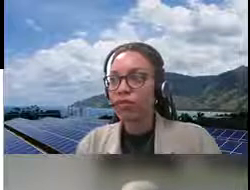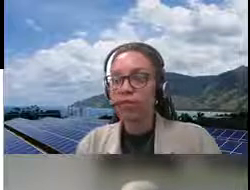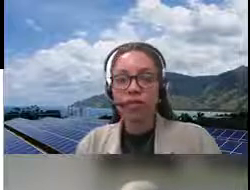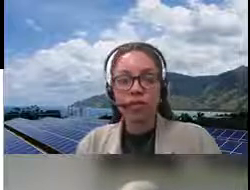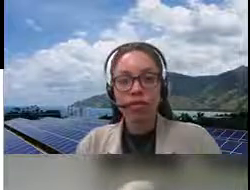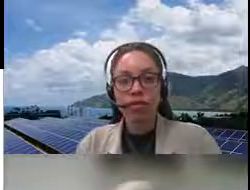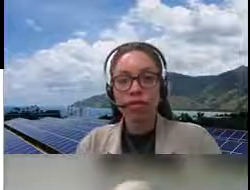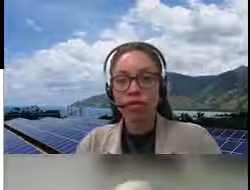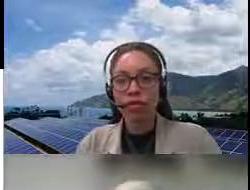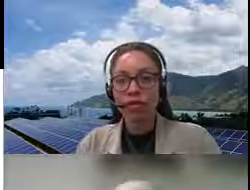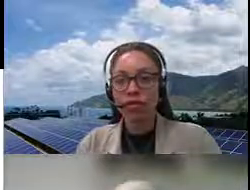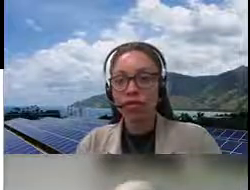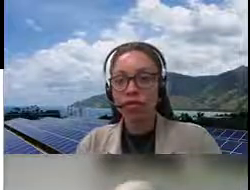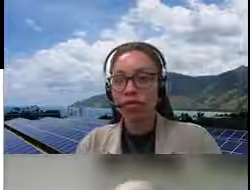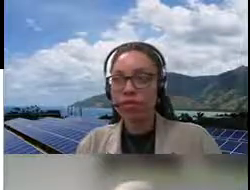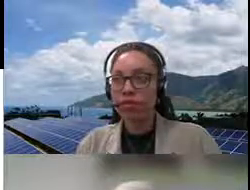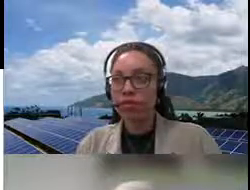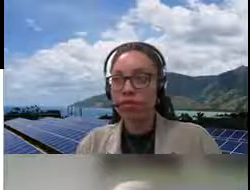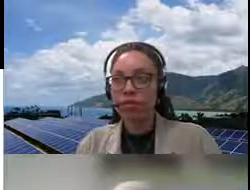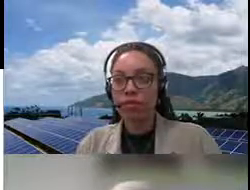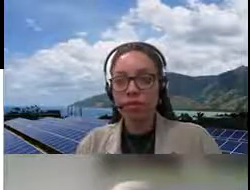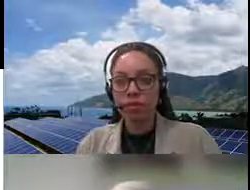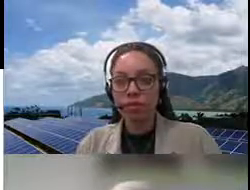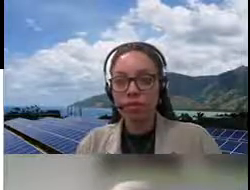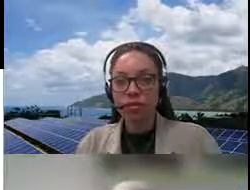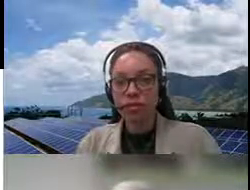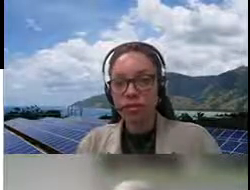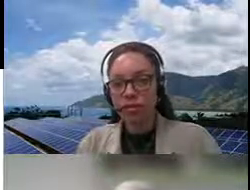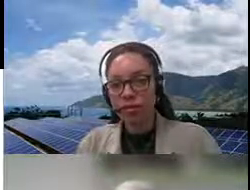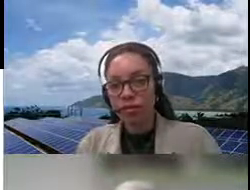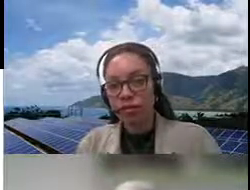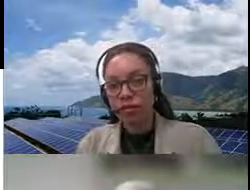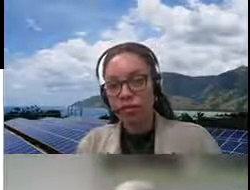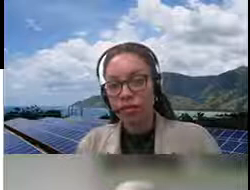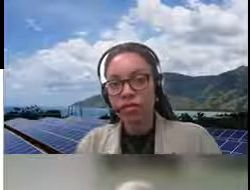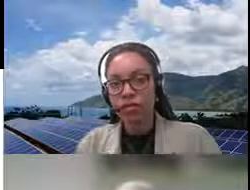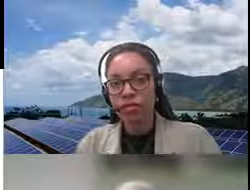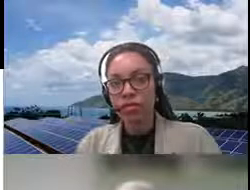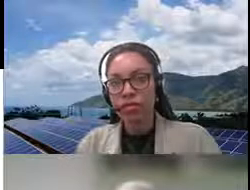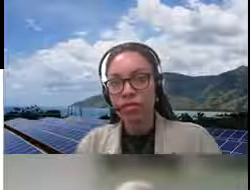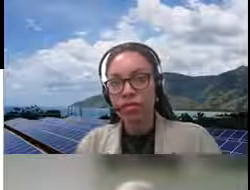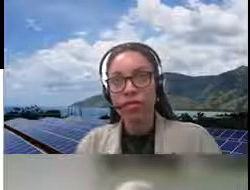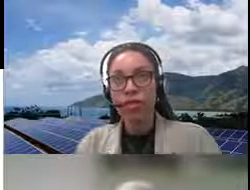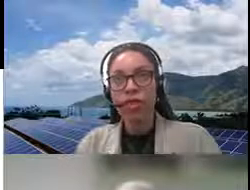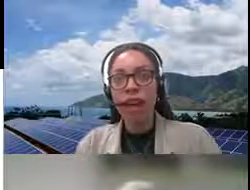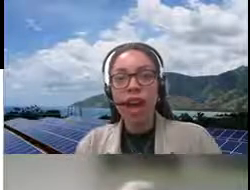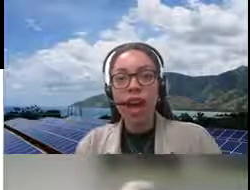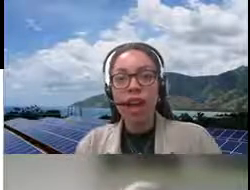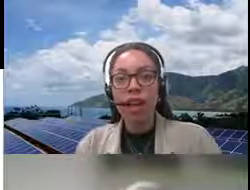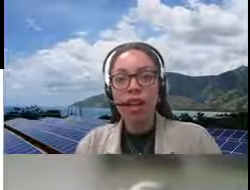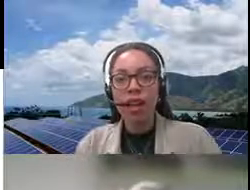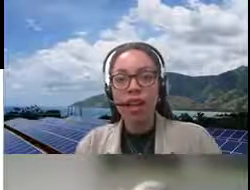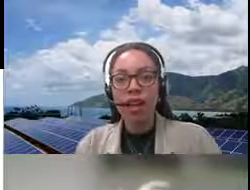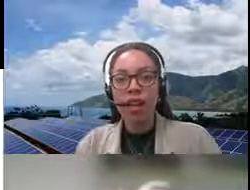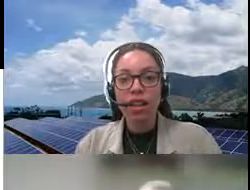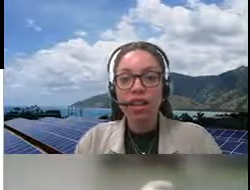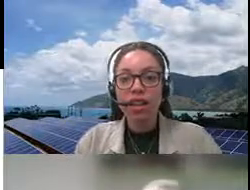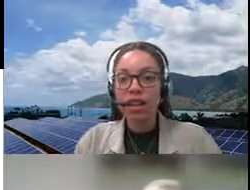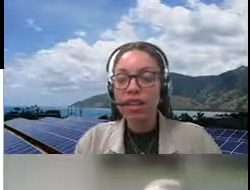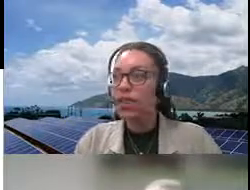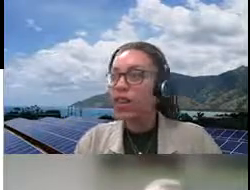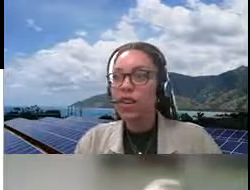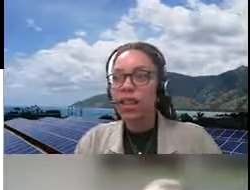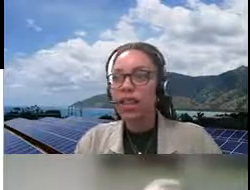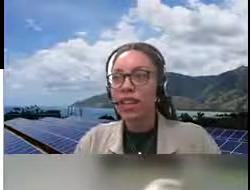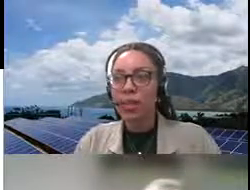term kick for the producers in going down that kind of model. Is that okay, Maddie? Have I missed anything